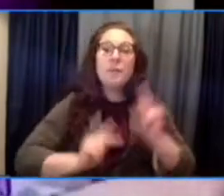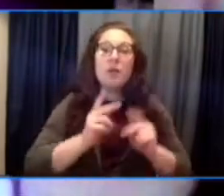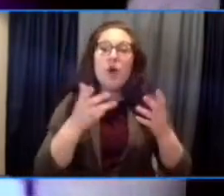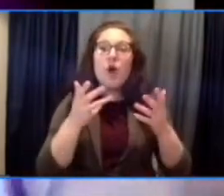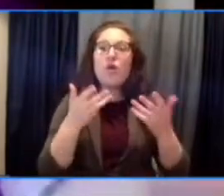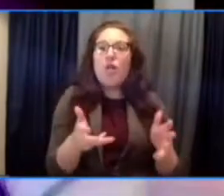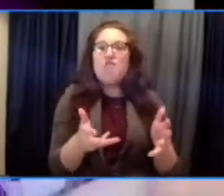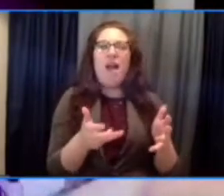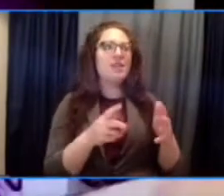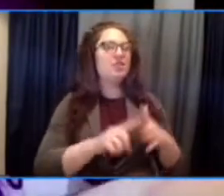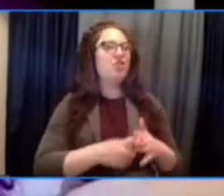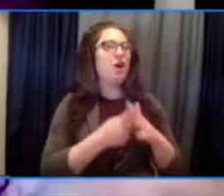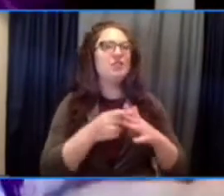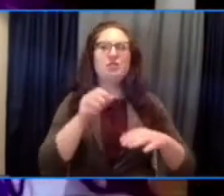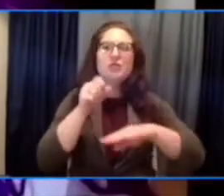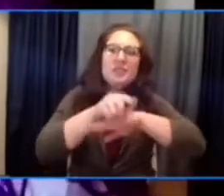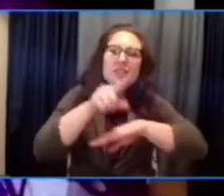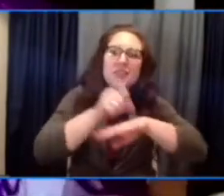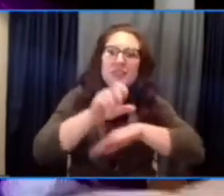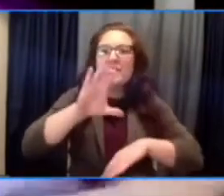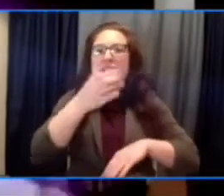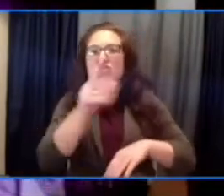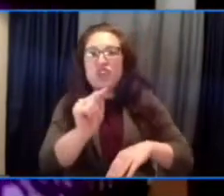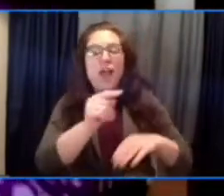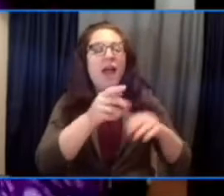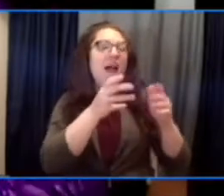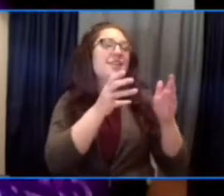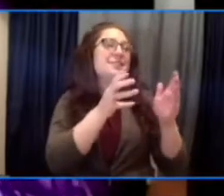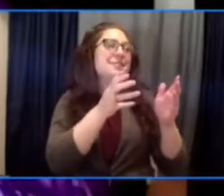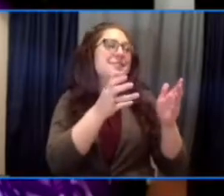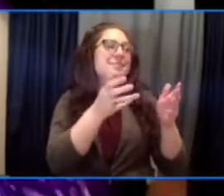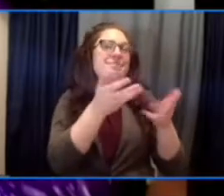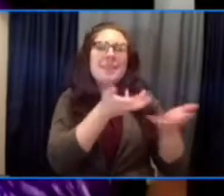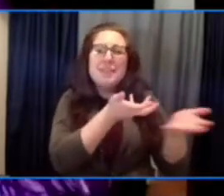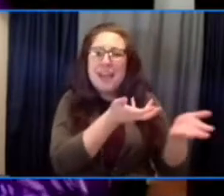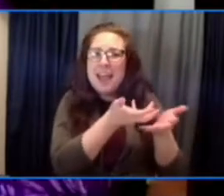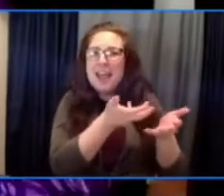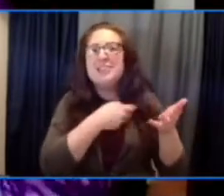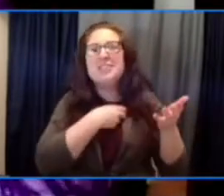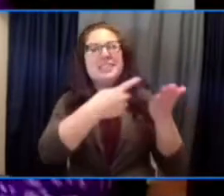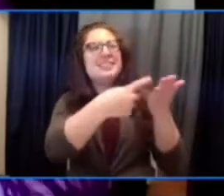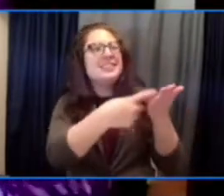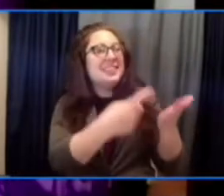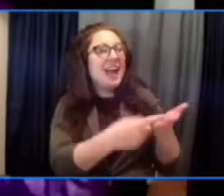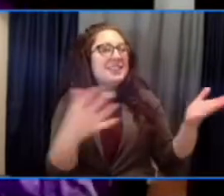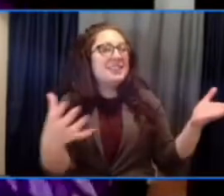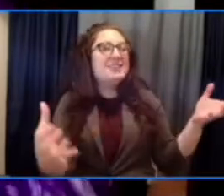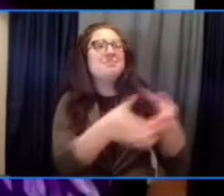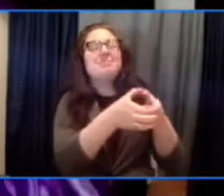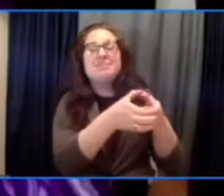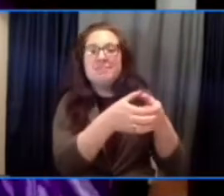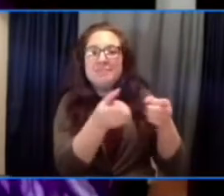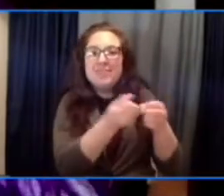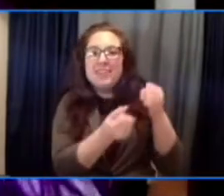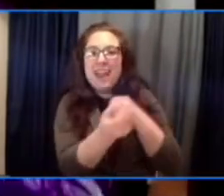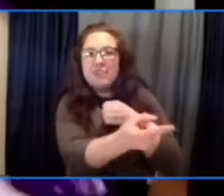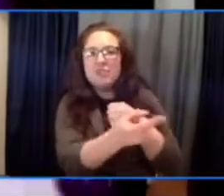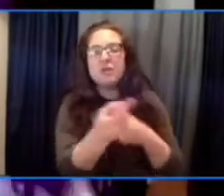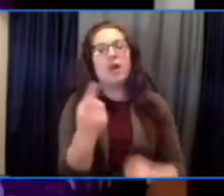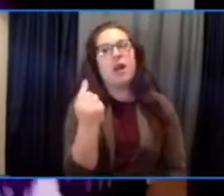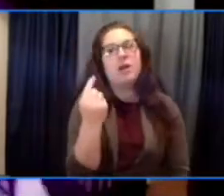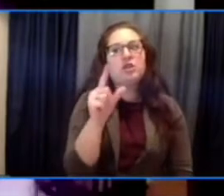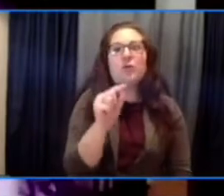like already talking about, karaoke next year in Vegas. 2020 was really hard in so many ways.